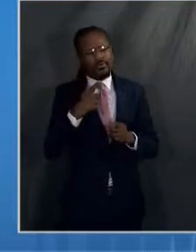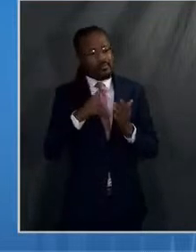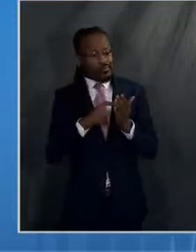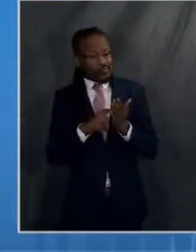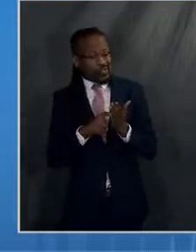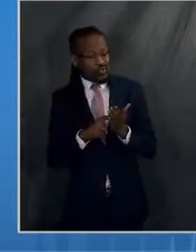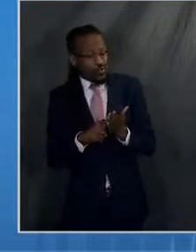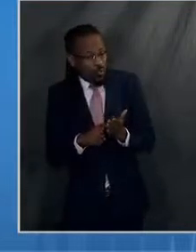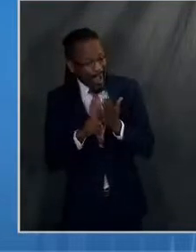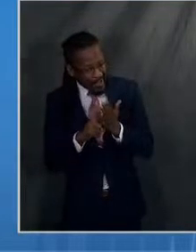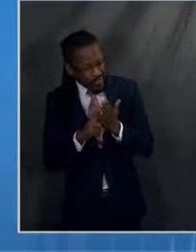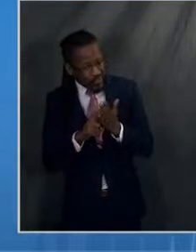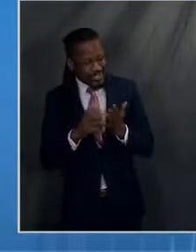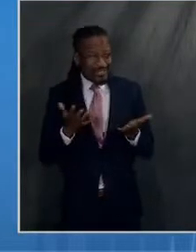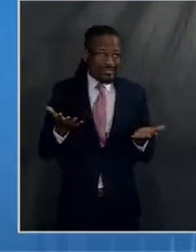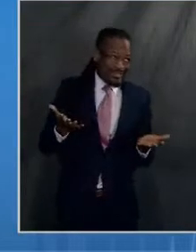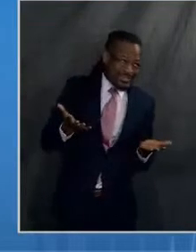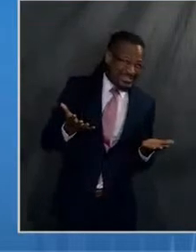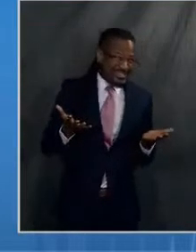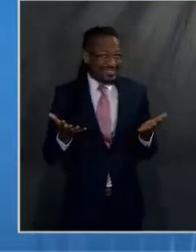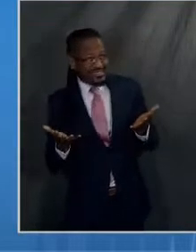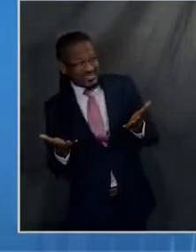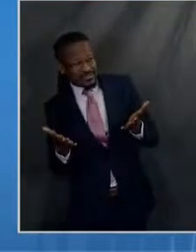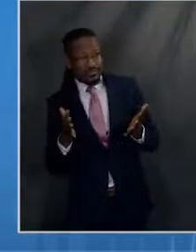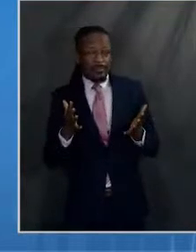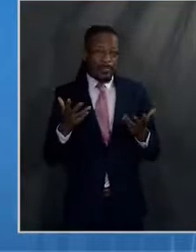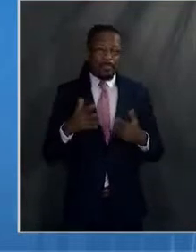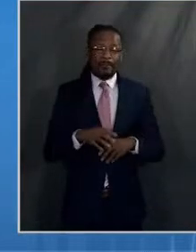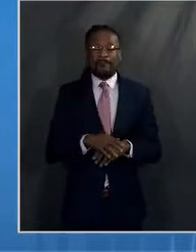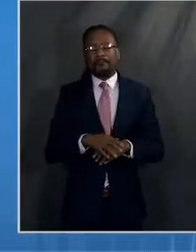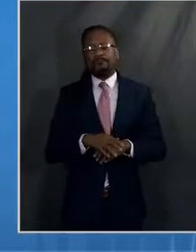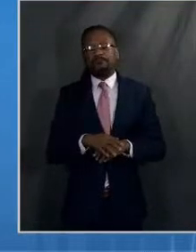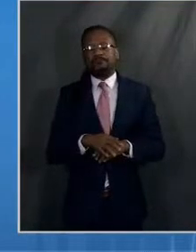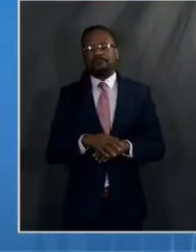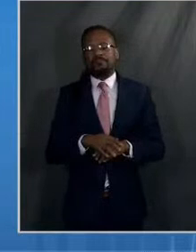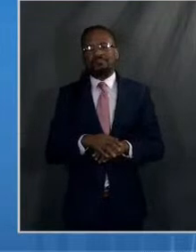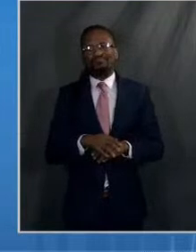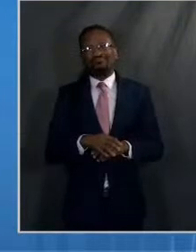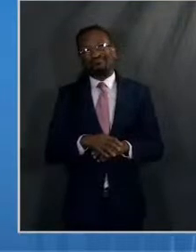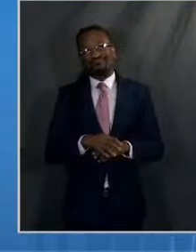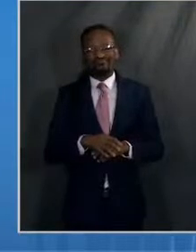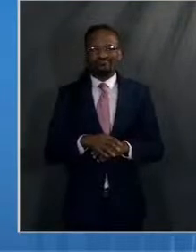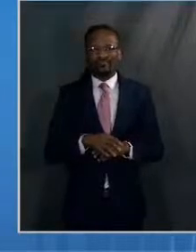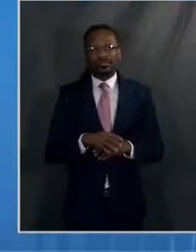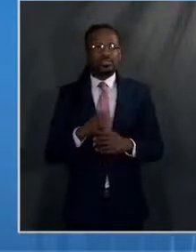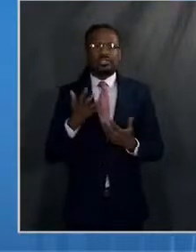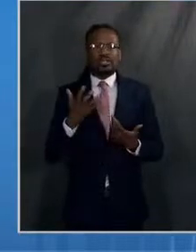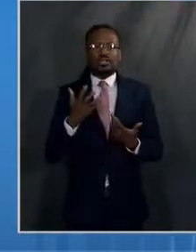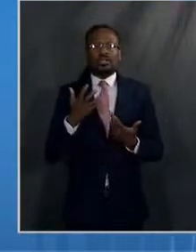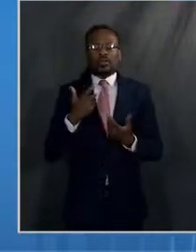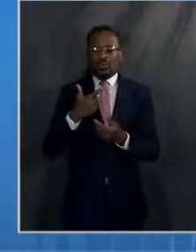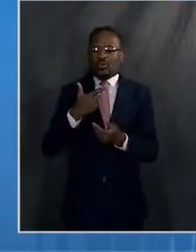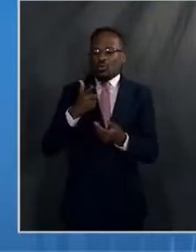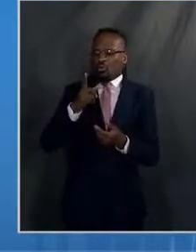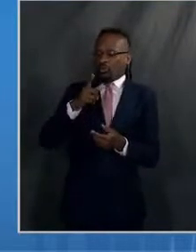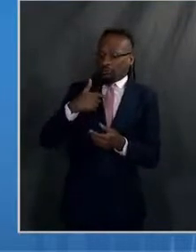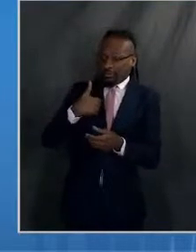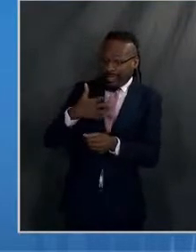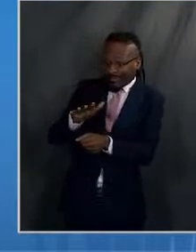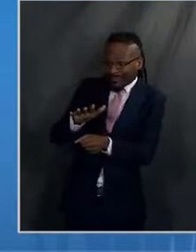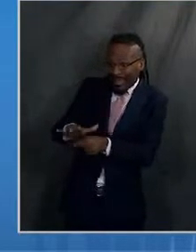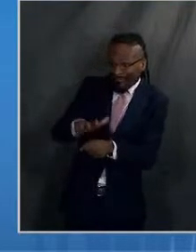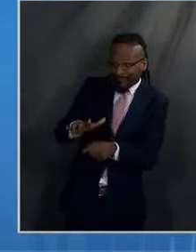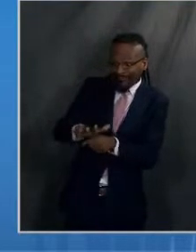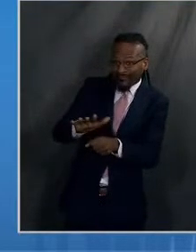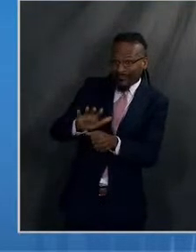requiring, I think we can't sort of be in a place where we're thinking about making requirements for vaccination until we certainly have enough for the entire